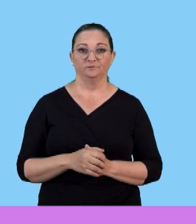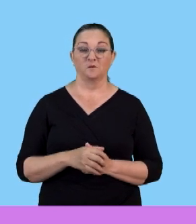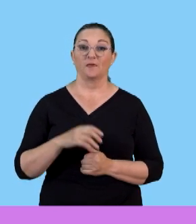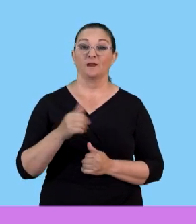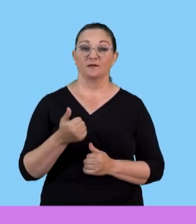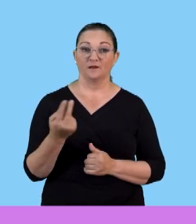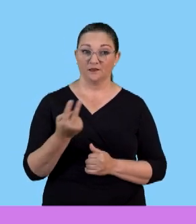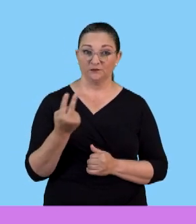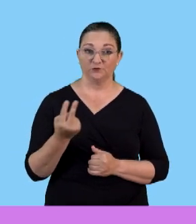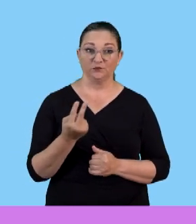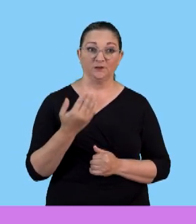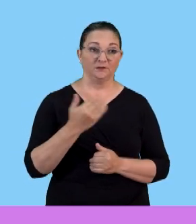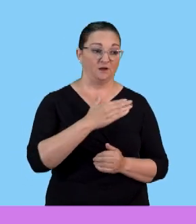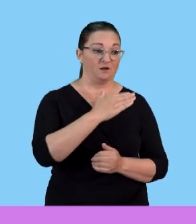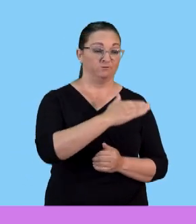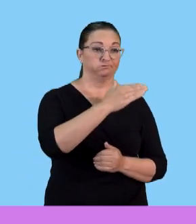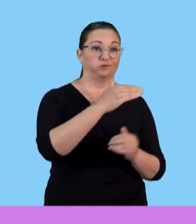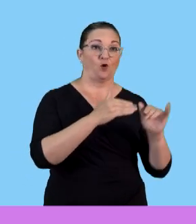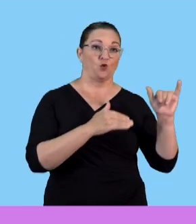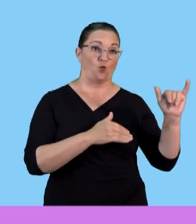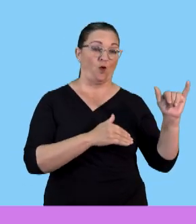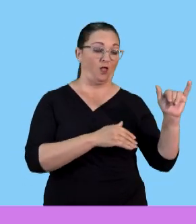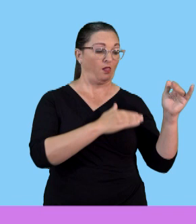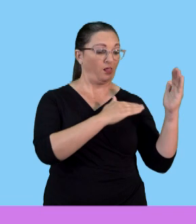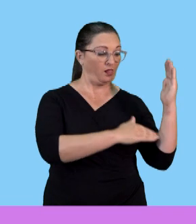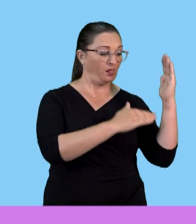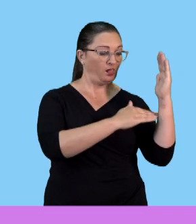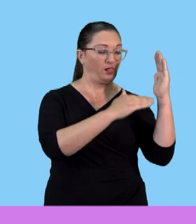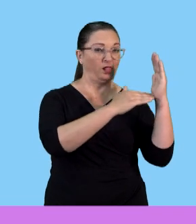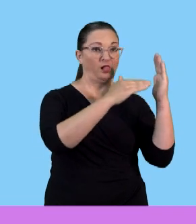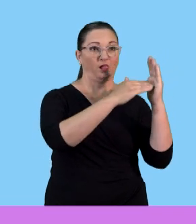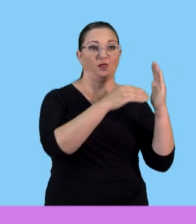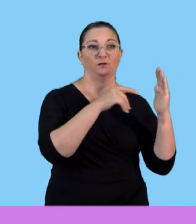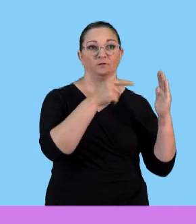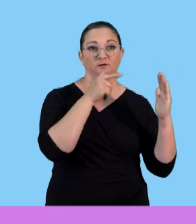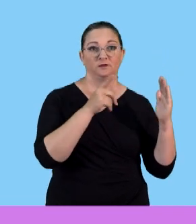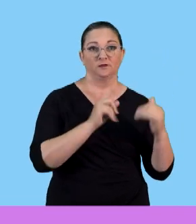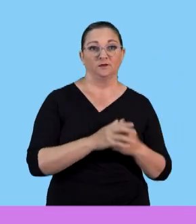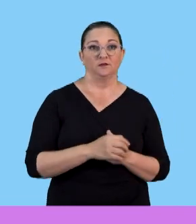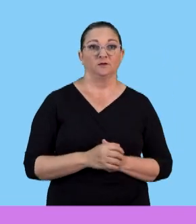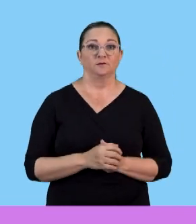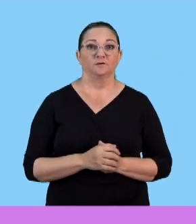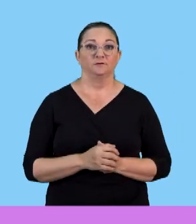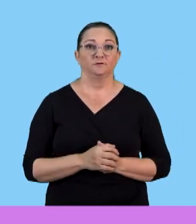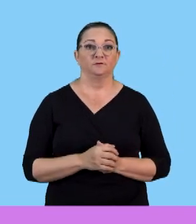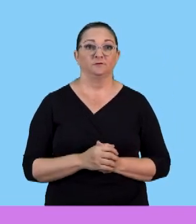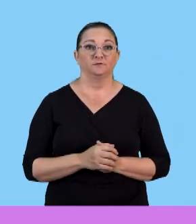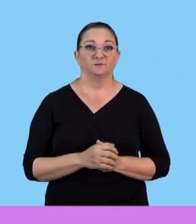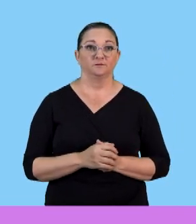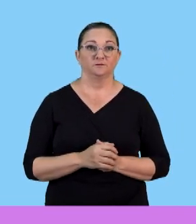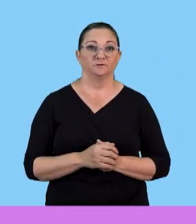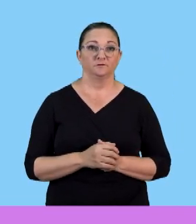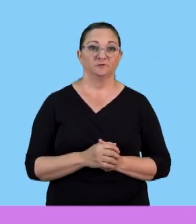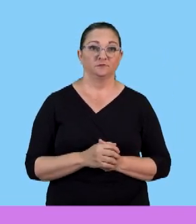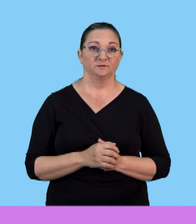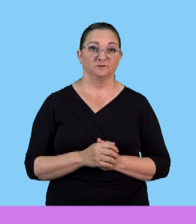then also your y-axis, you can neatly do your scaling.